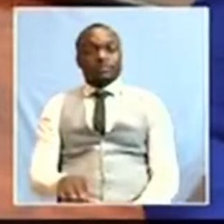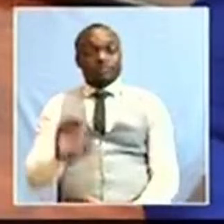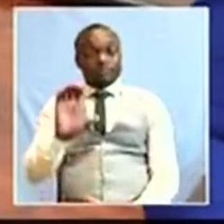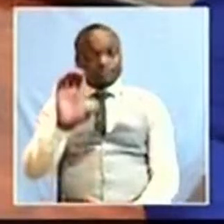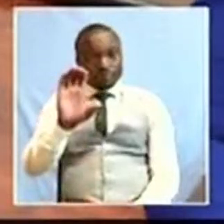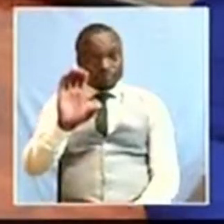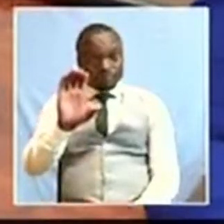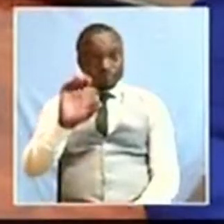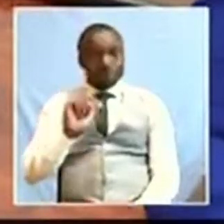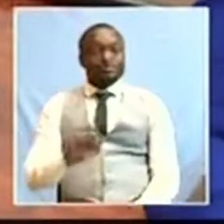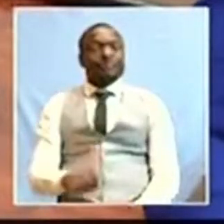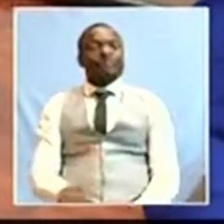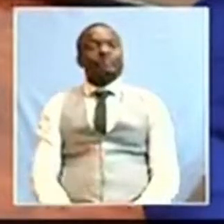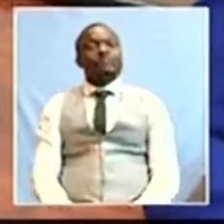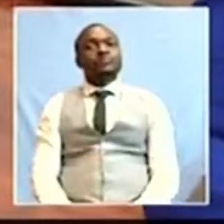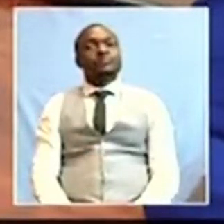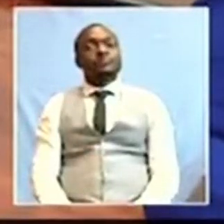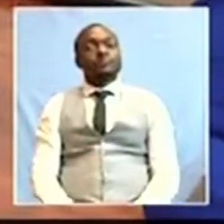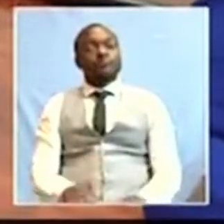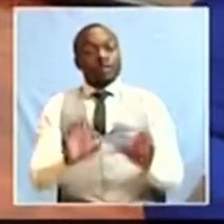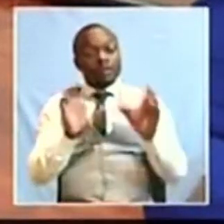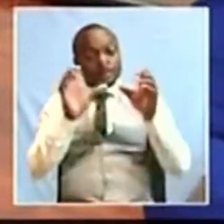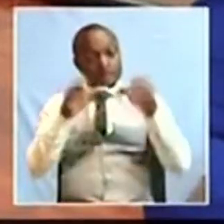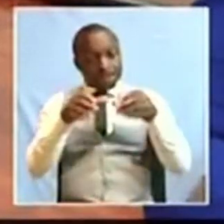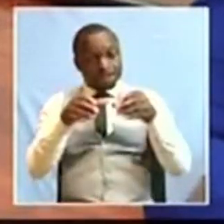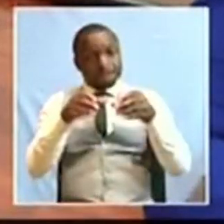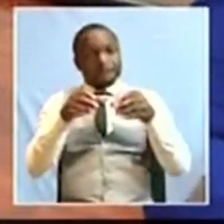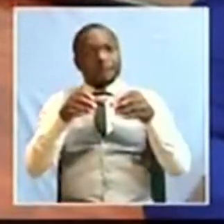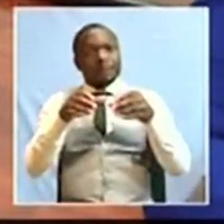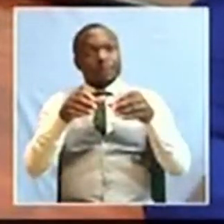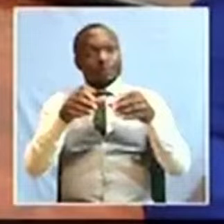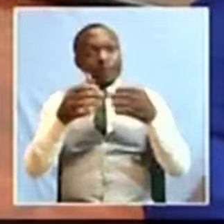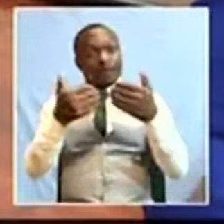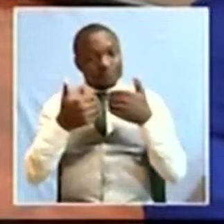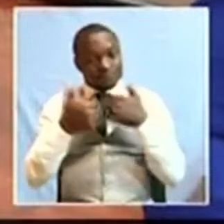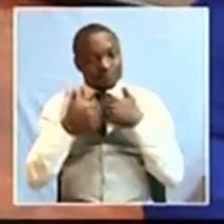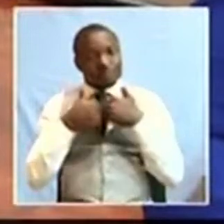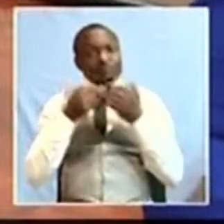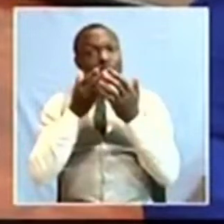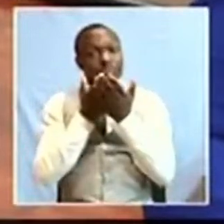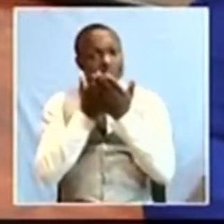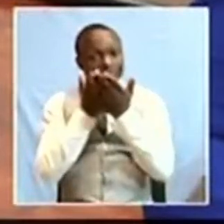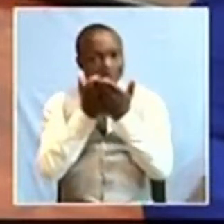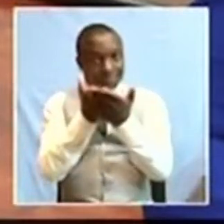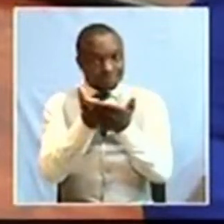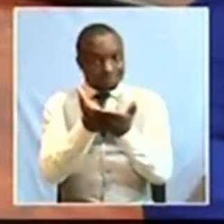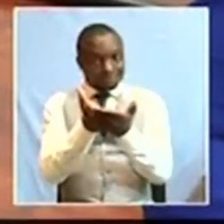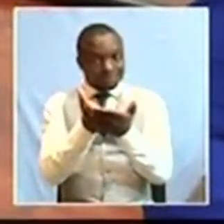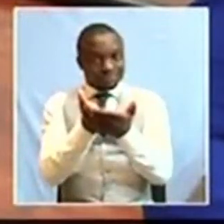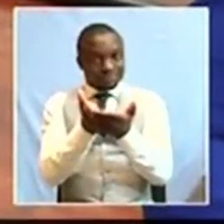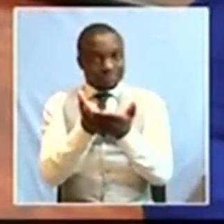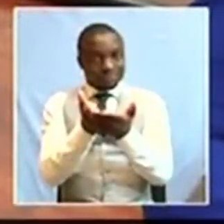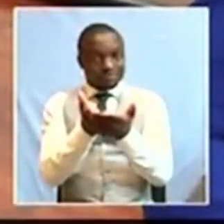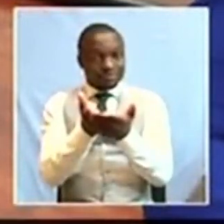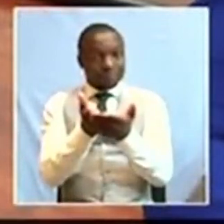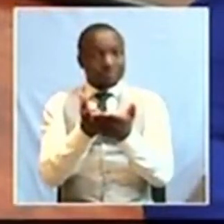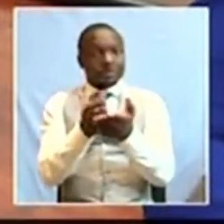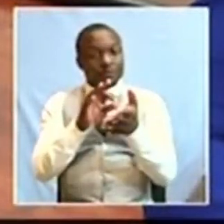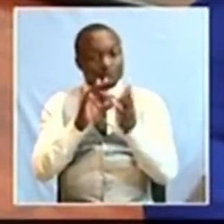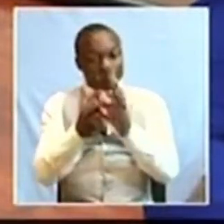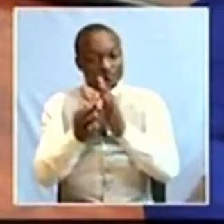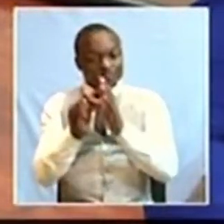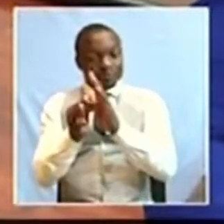C. The Council has further submitted shapefiles